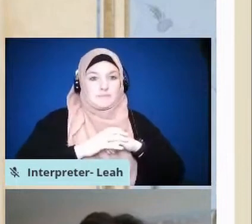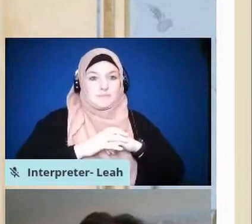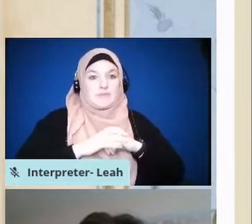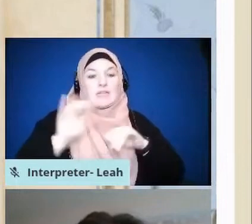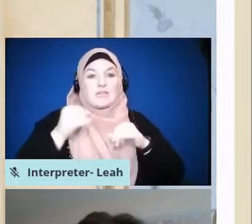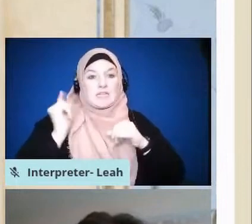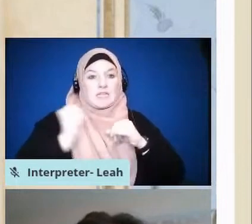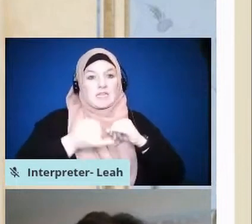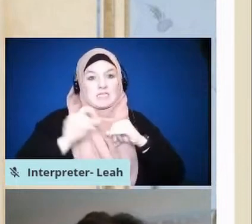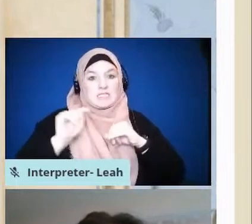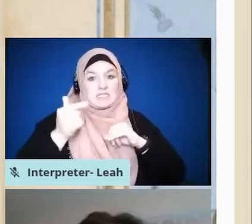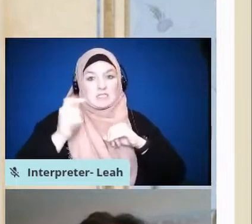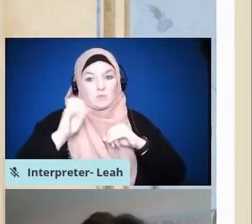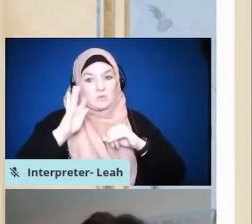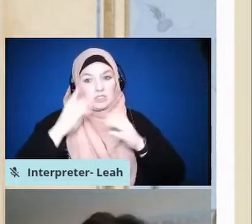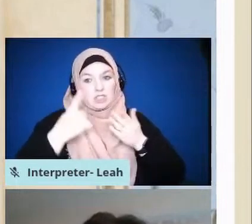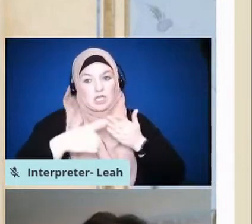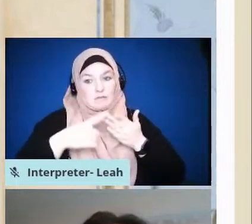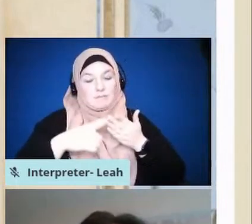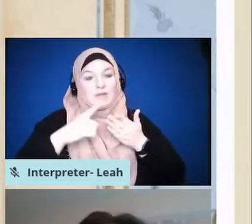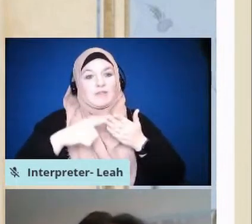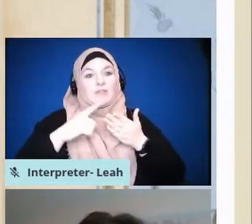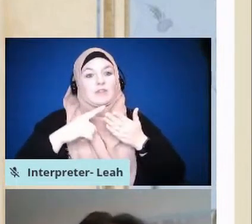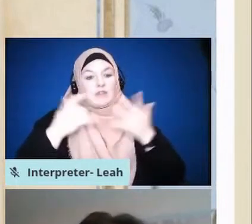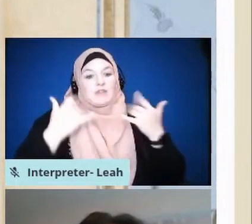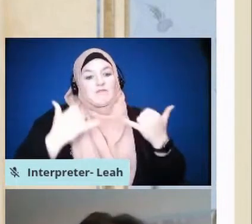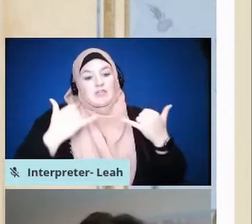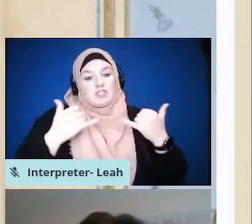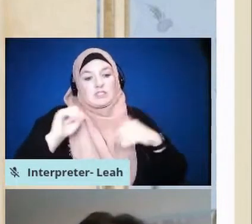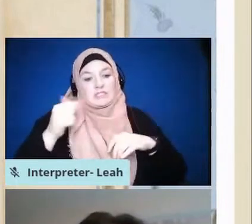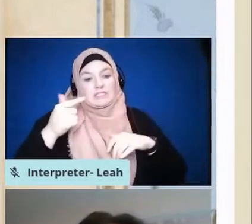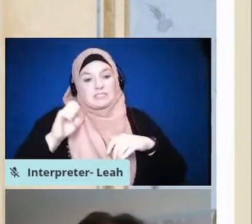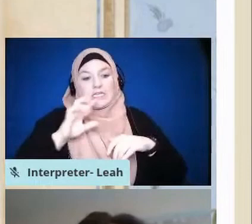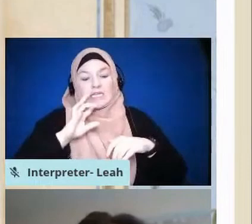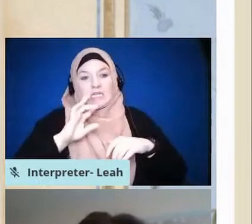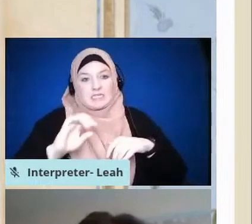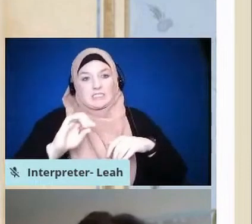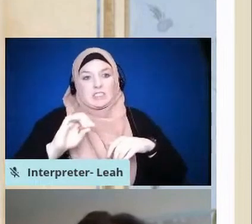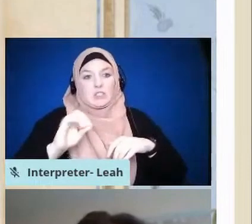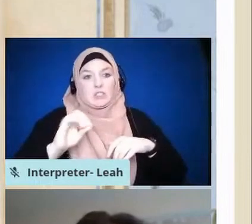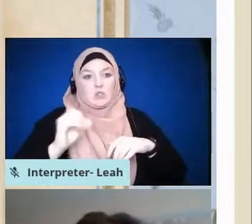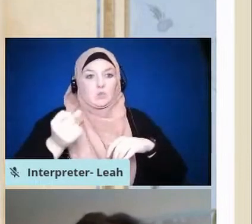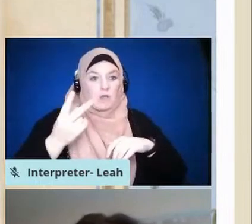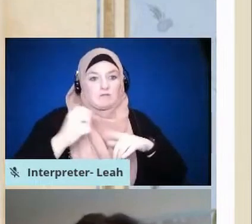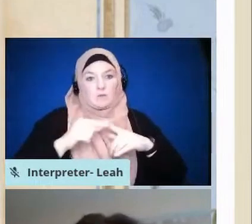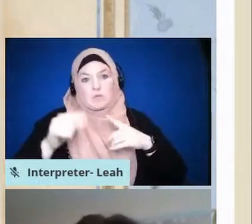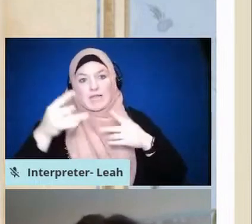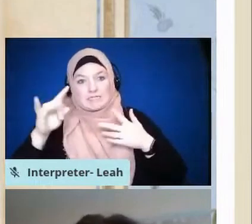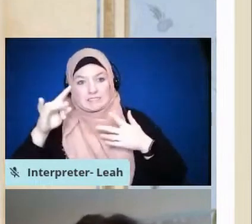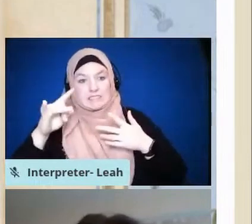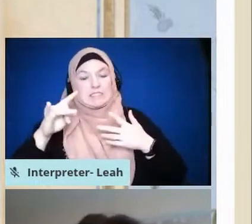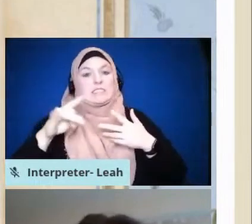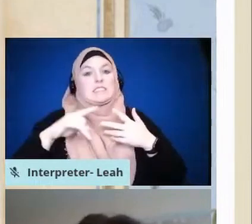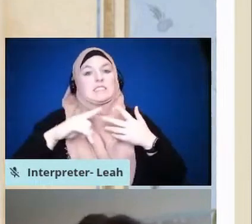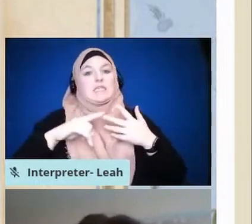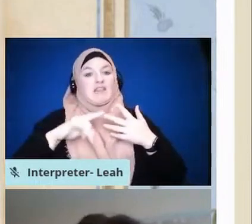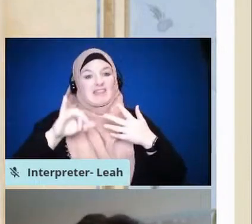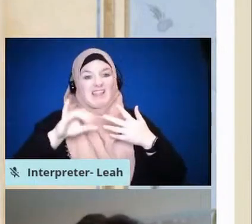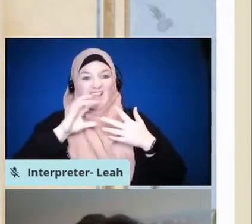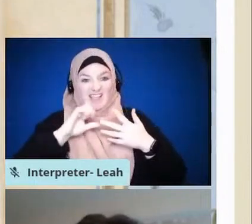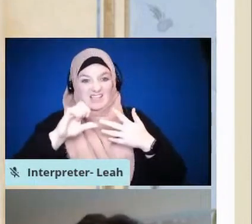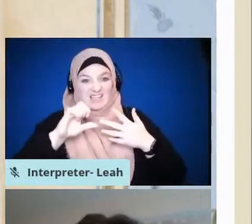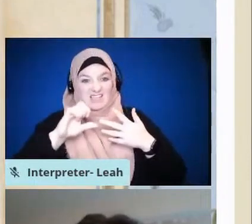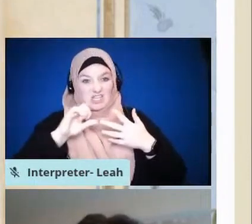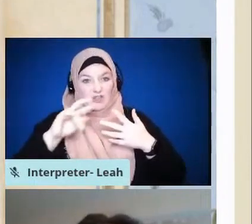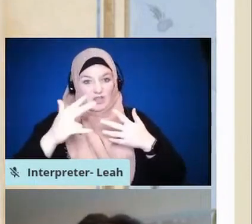The last stage that we're going to talk about is the conventional stage. It's age 12 to 18. At this